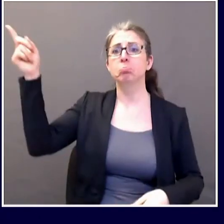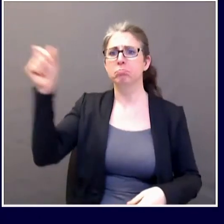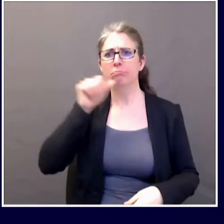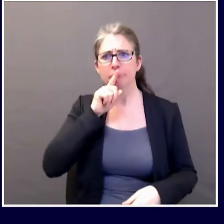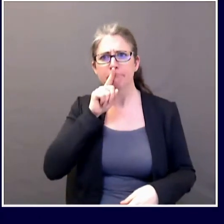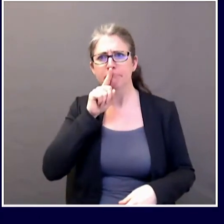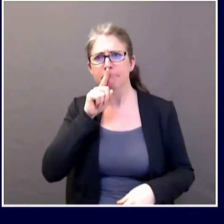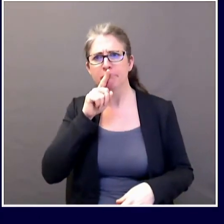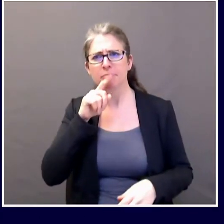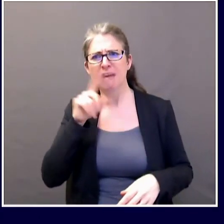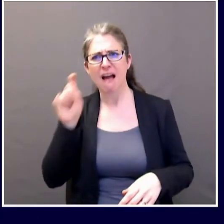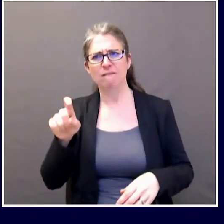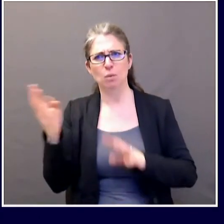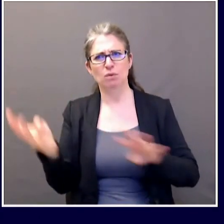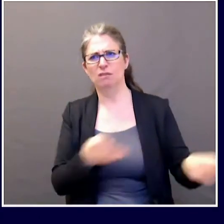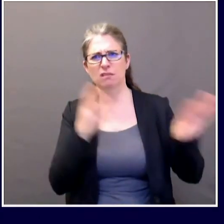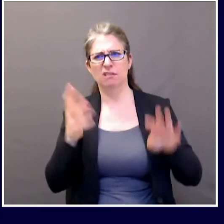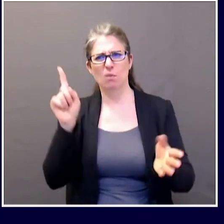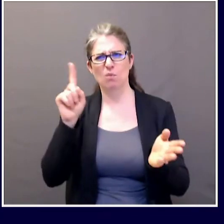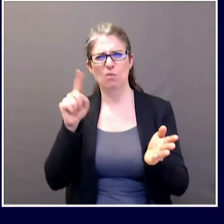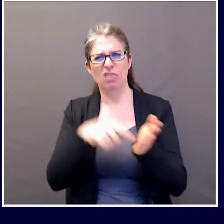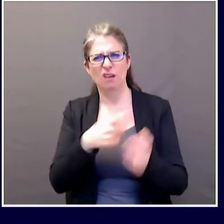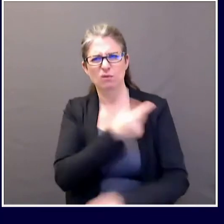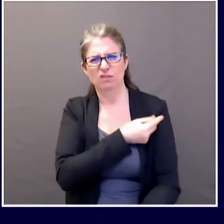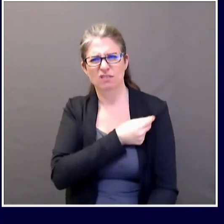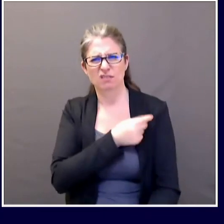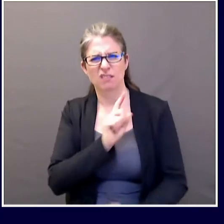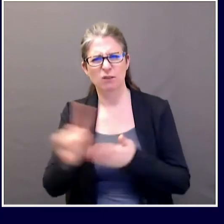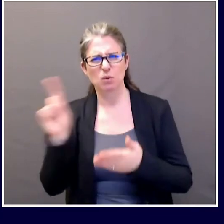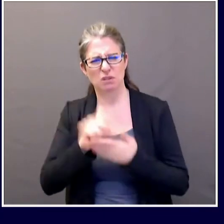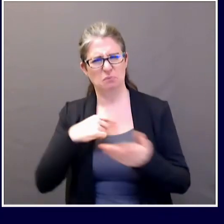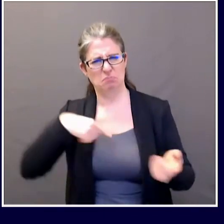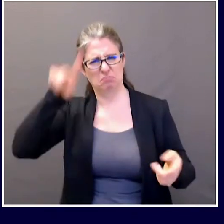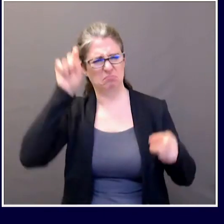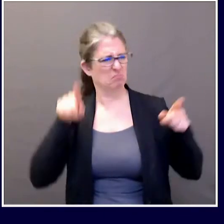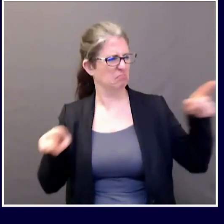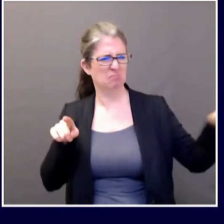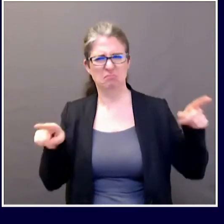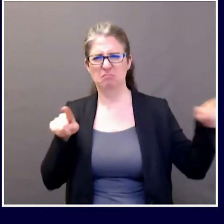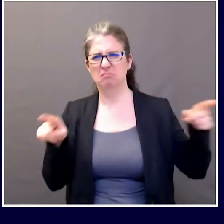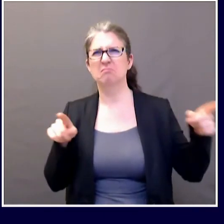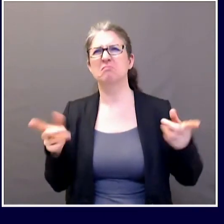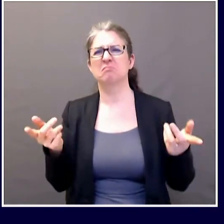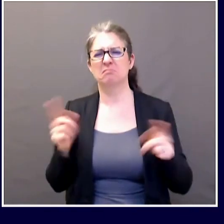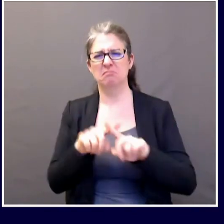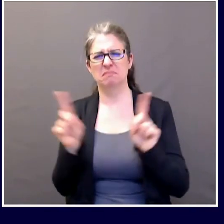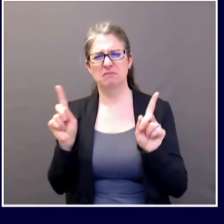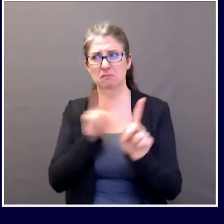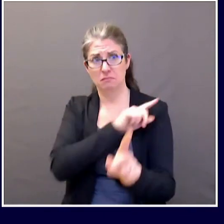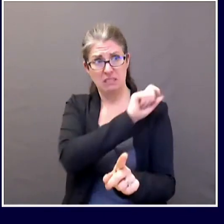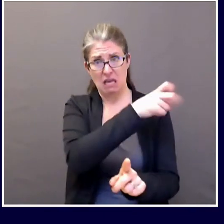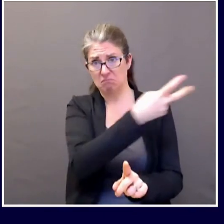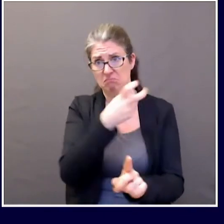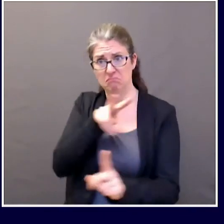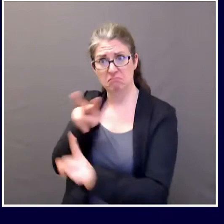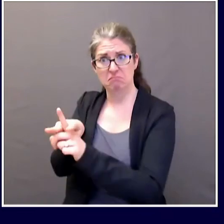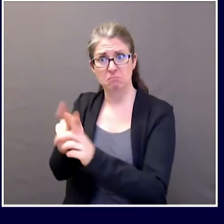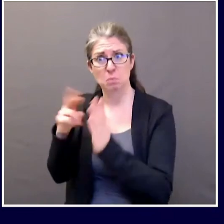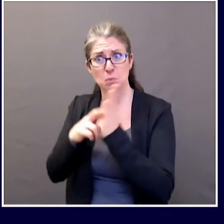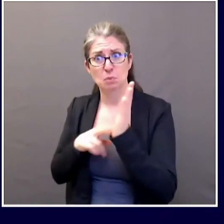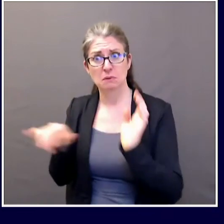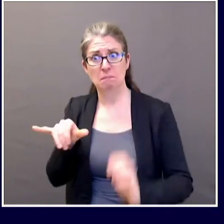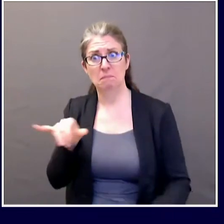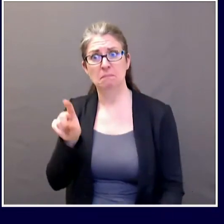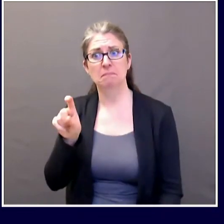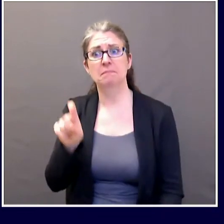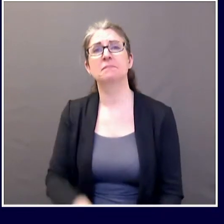requirement? Well, everything is under discussion. We're in the midst of a pandemic, and I try to be flexible. That's the one rule I'm really rigid